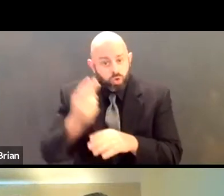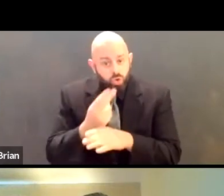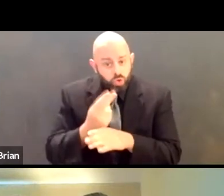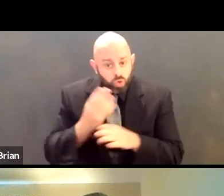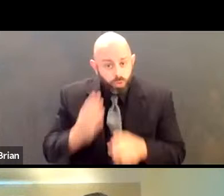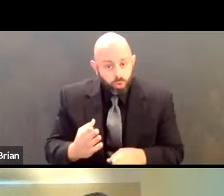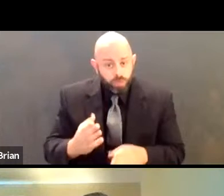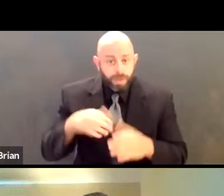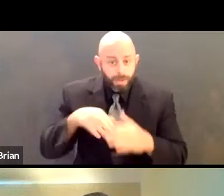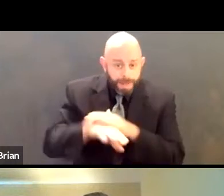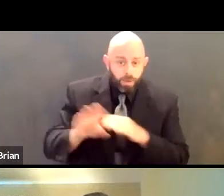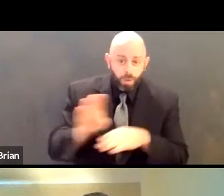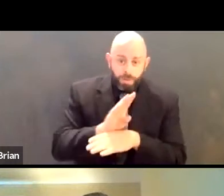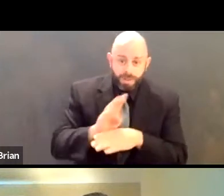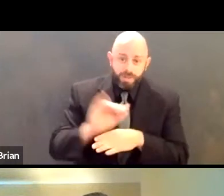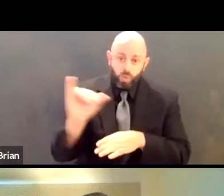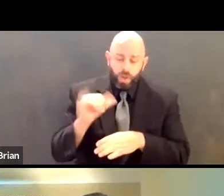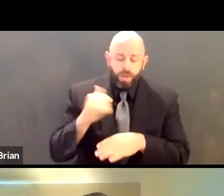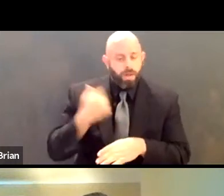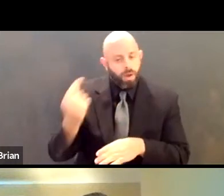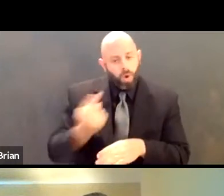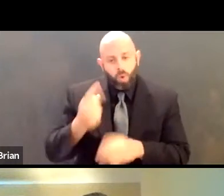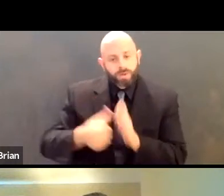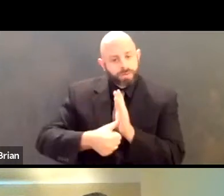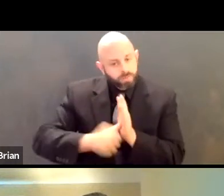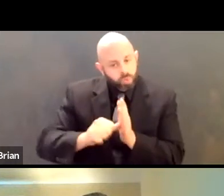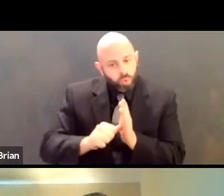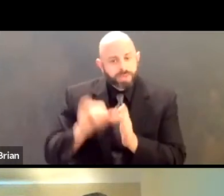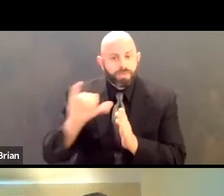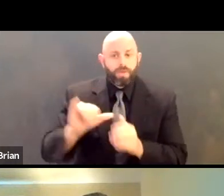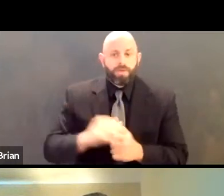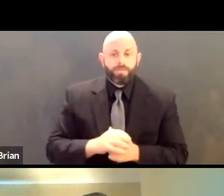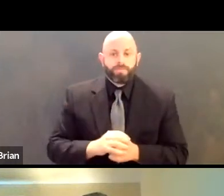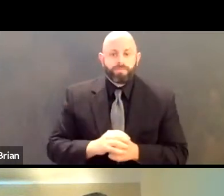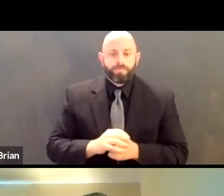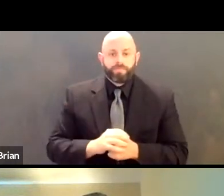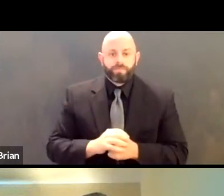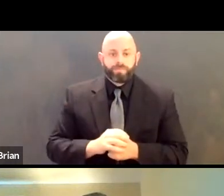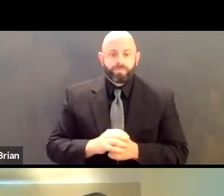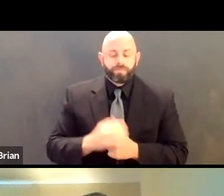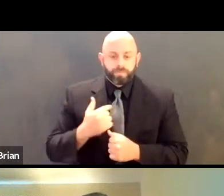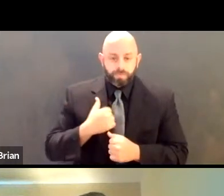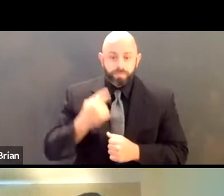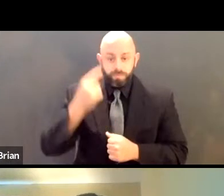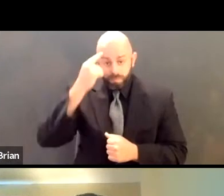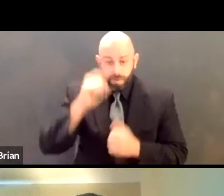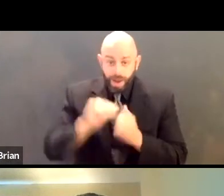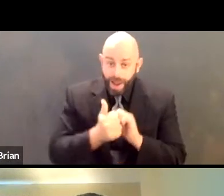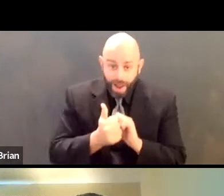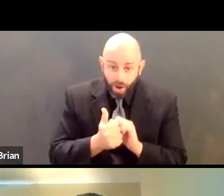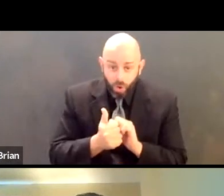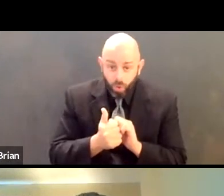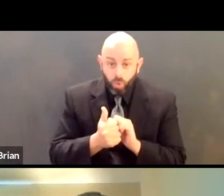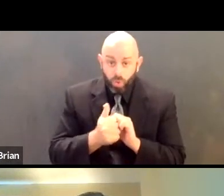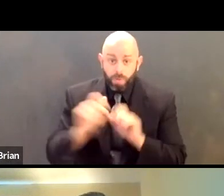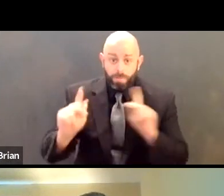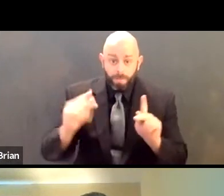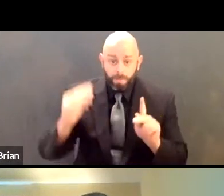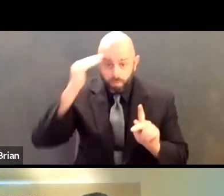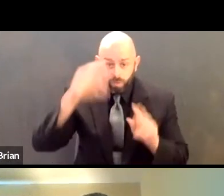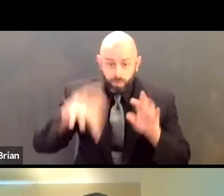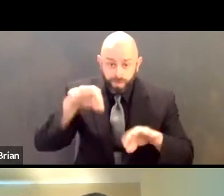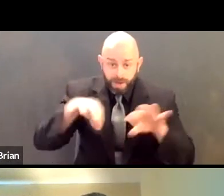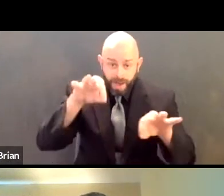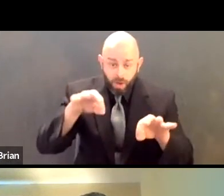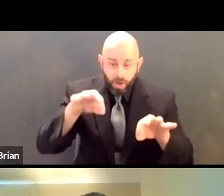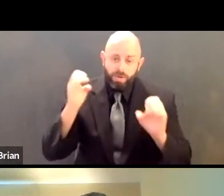always stress that, especially when I do. I think a good start to counteract this lack of knowledge is by educating employers, increasing their understanding